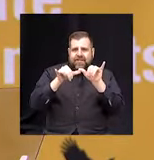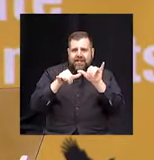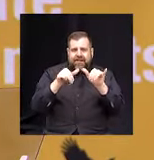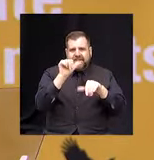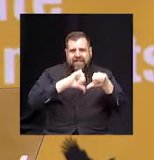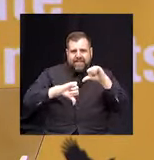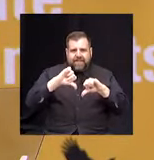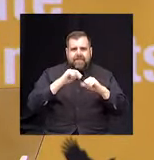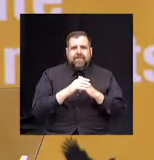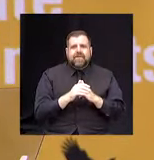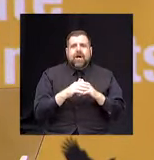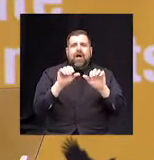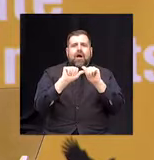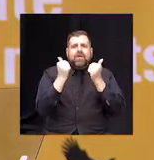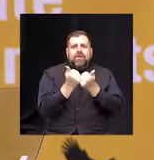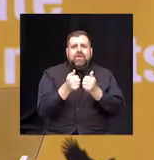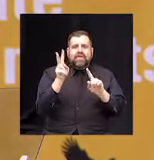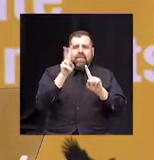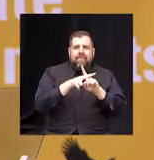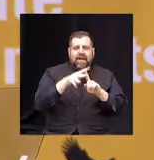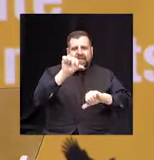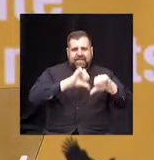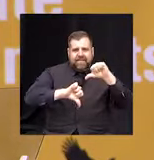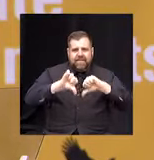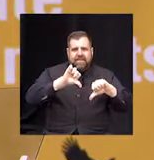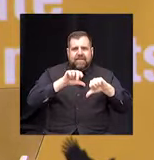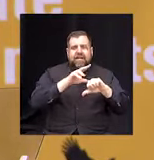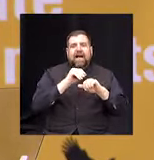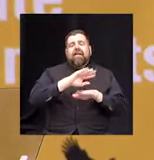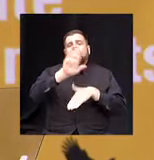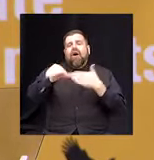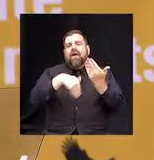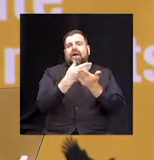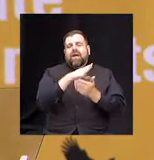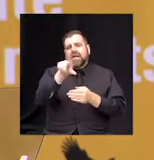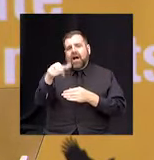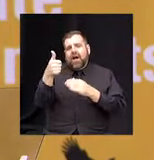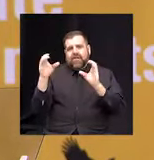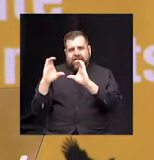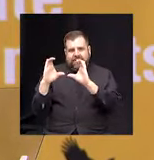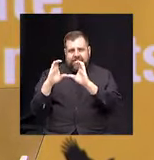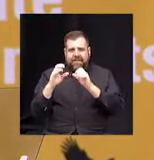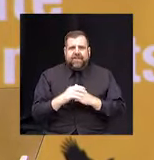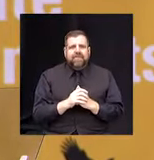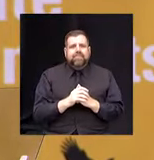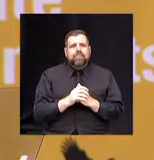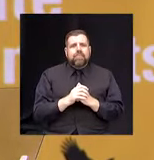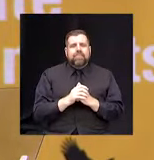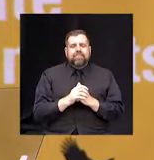Science, Associate of Applied Science, and all other certificates.